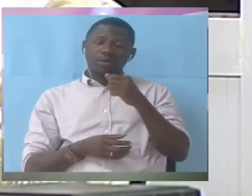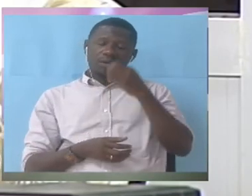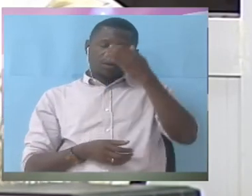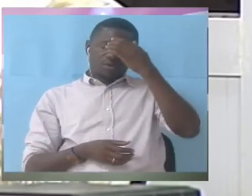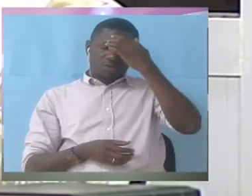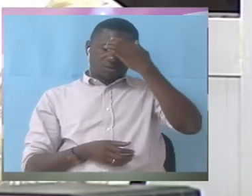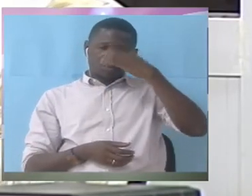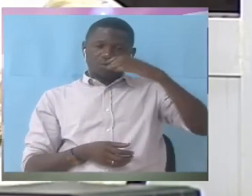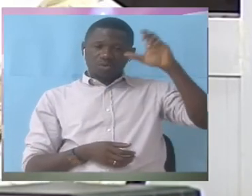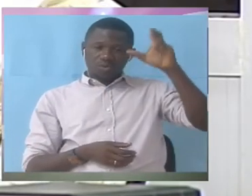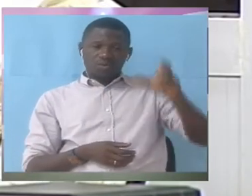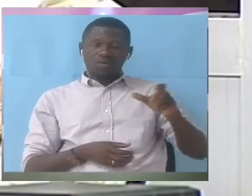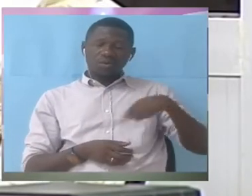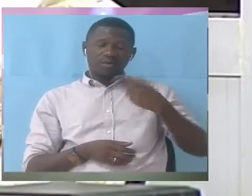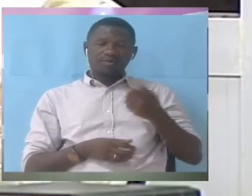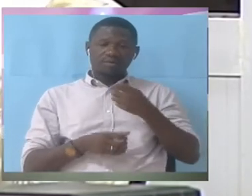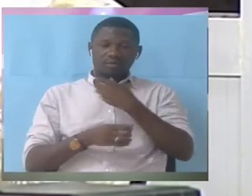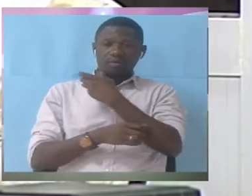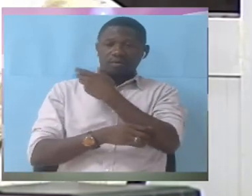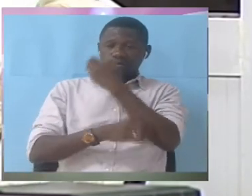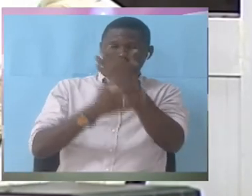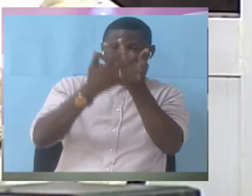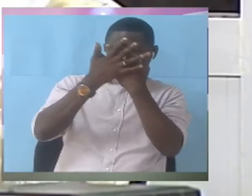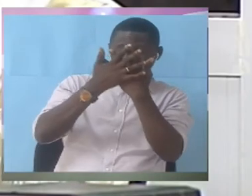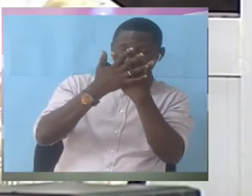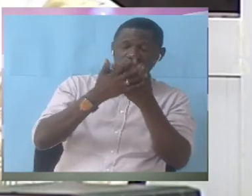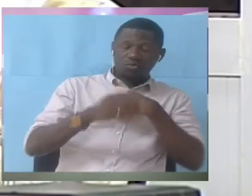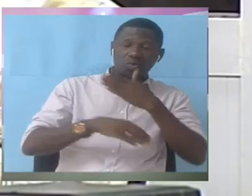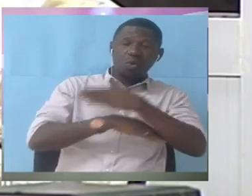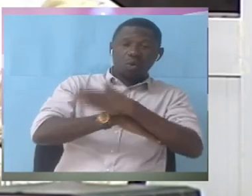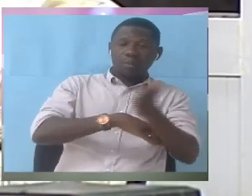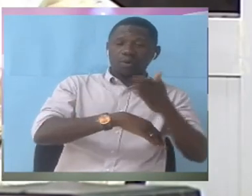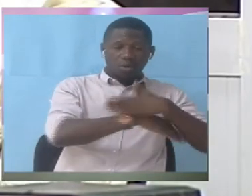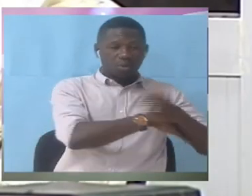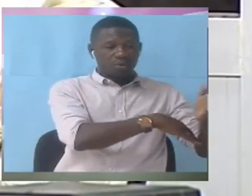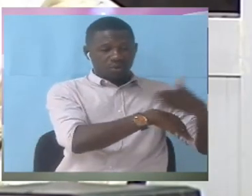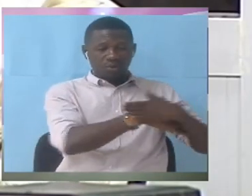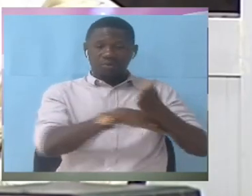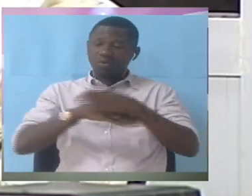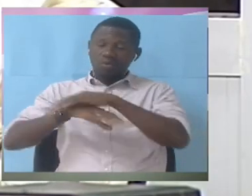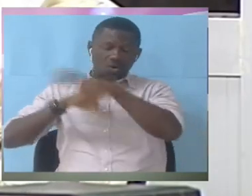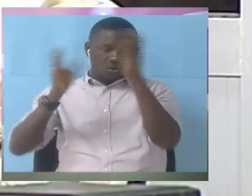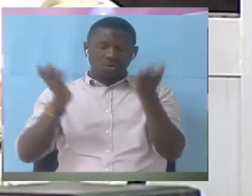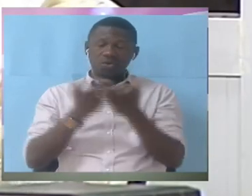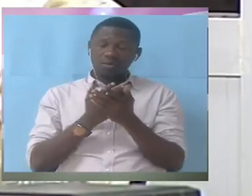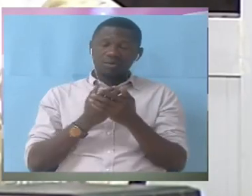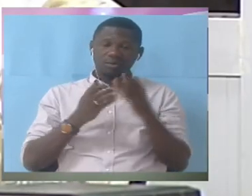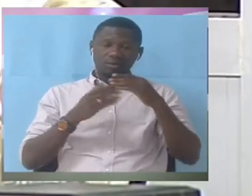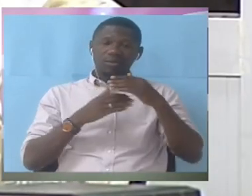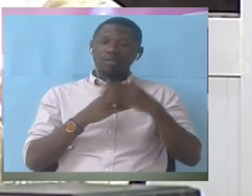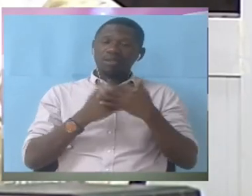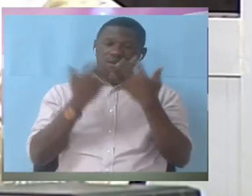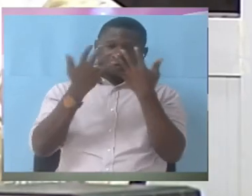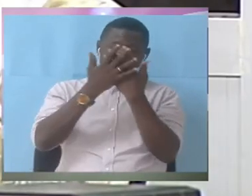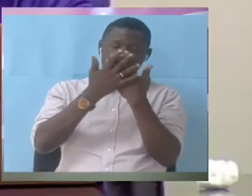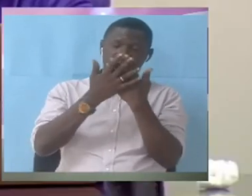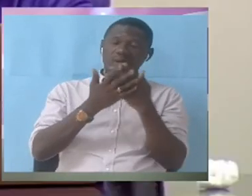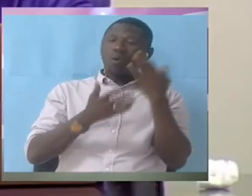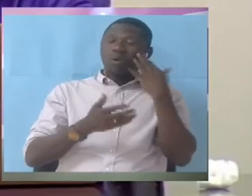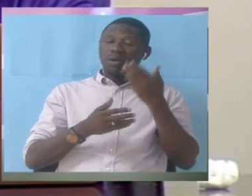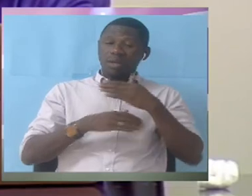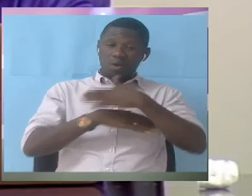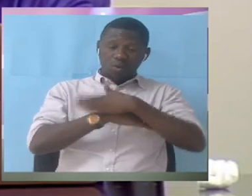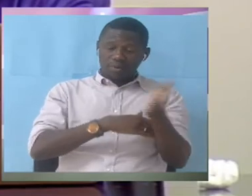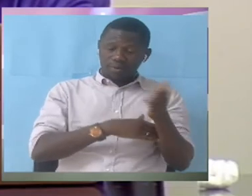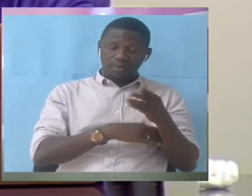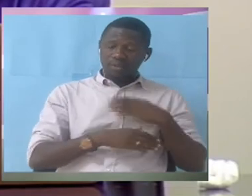cell yi. And when the cells were opened, they attacked. Bañ ubé cell yi rek ñu songa. Sorry, doctor. Can you tell us